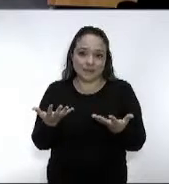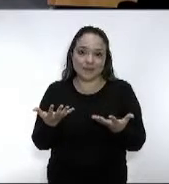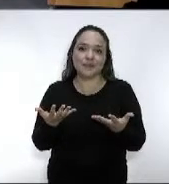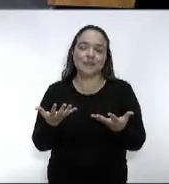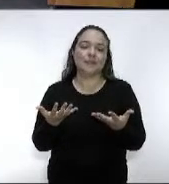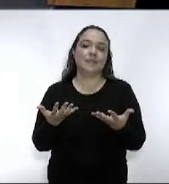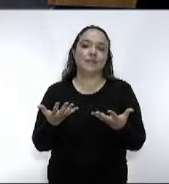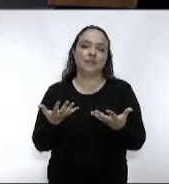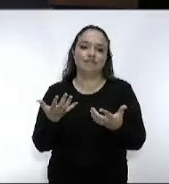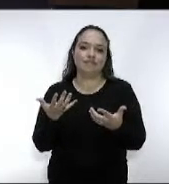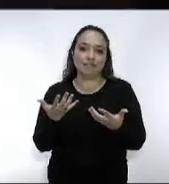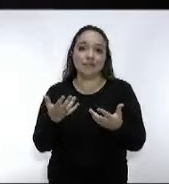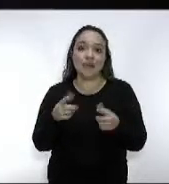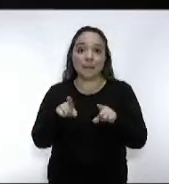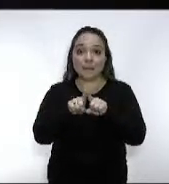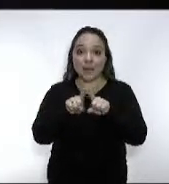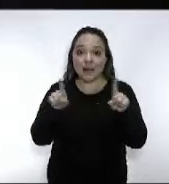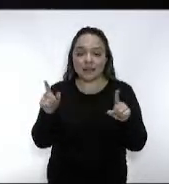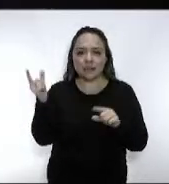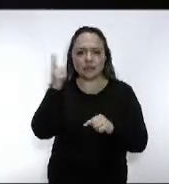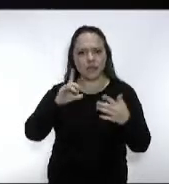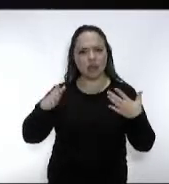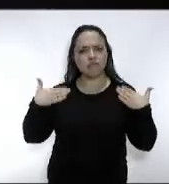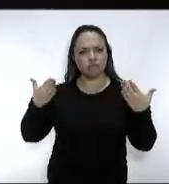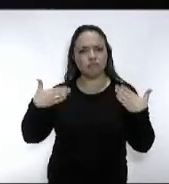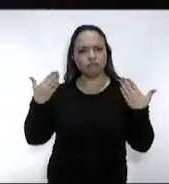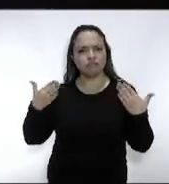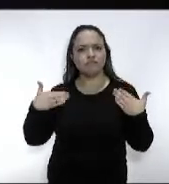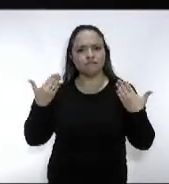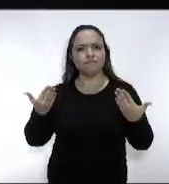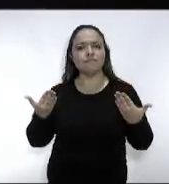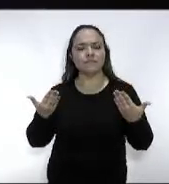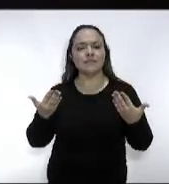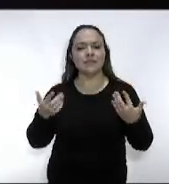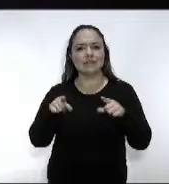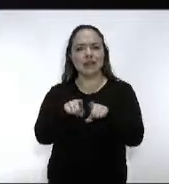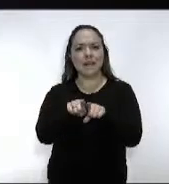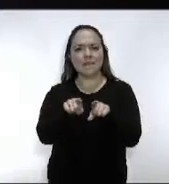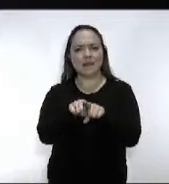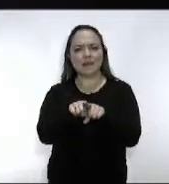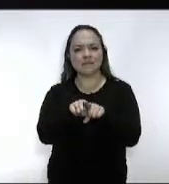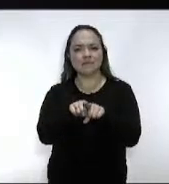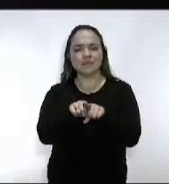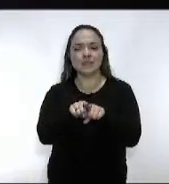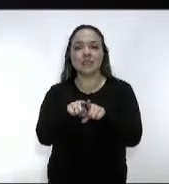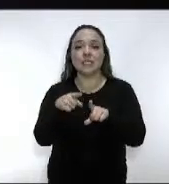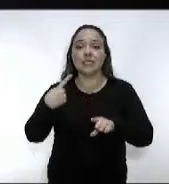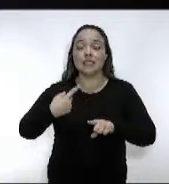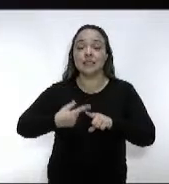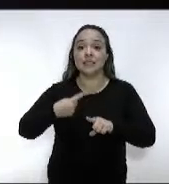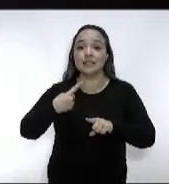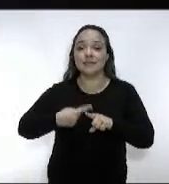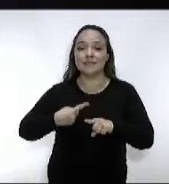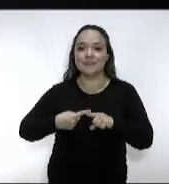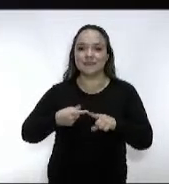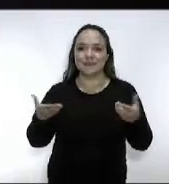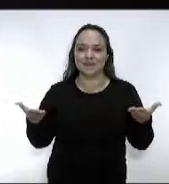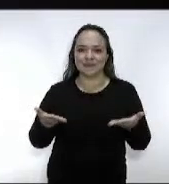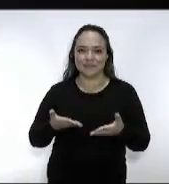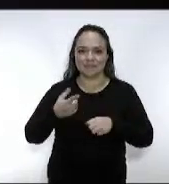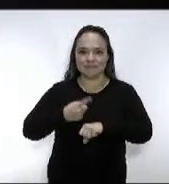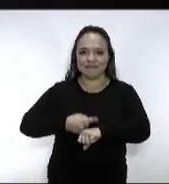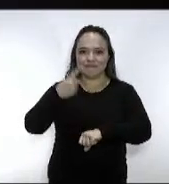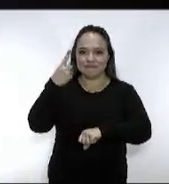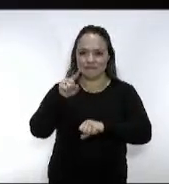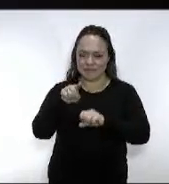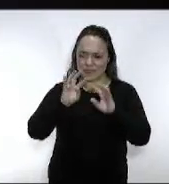going through. But also, it's a way of a lot of joy. I like to highlight and bring out